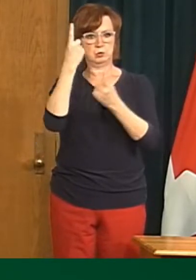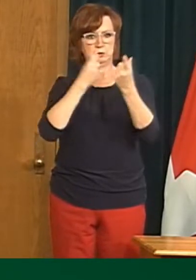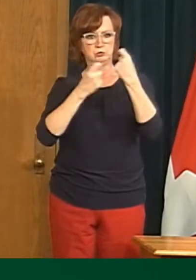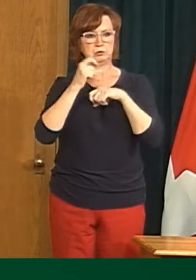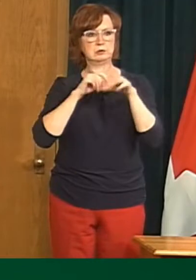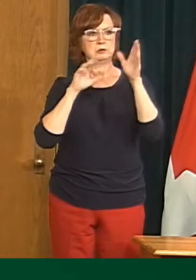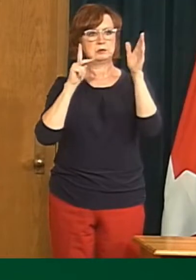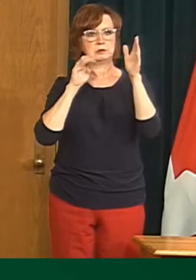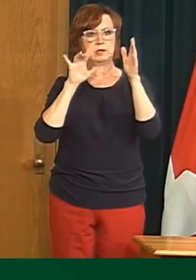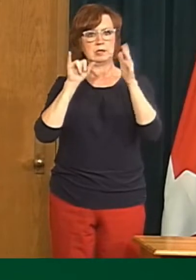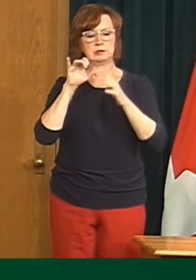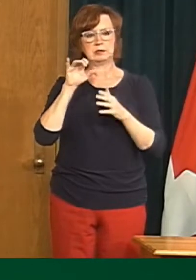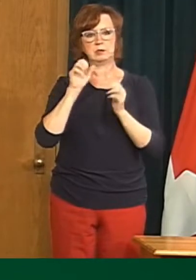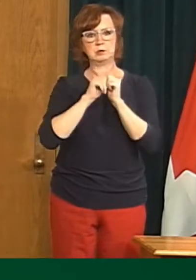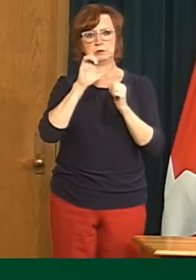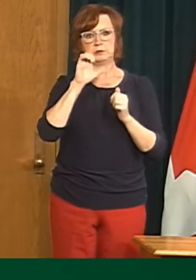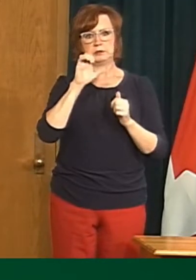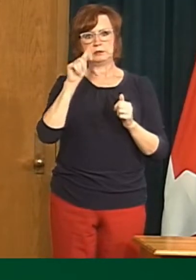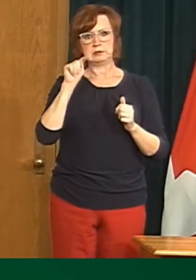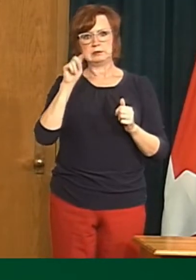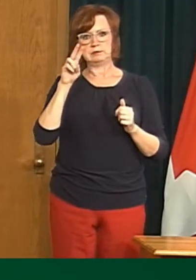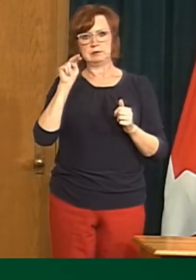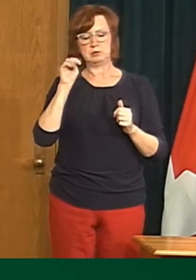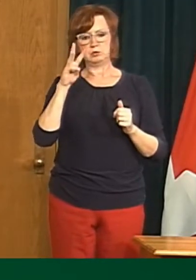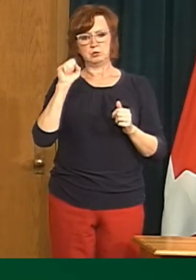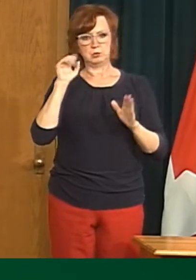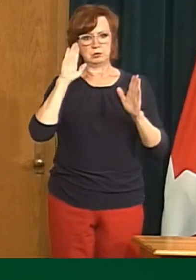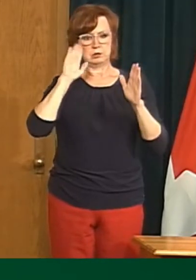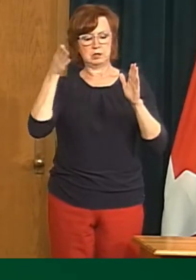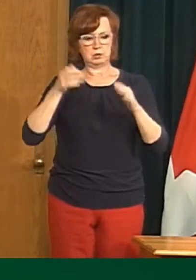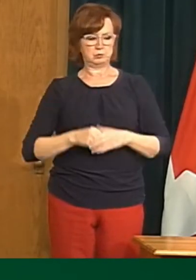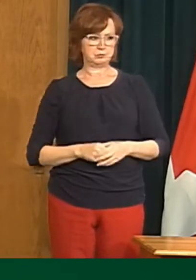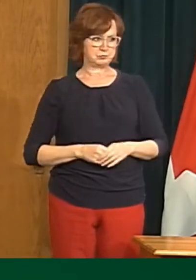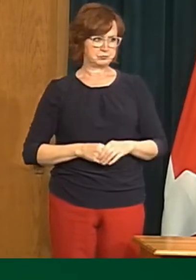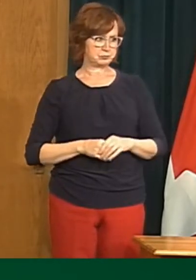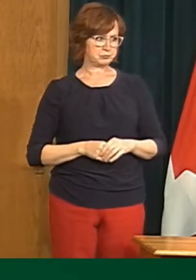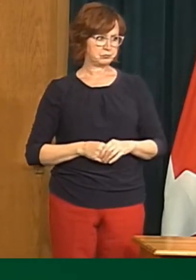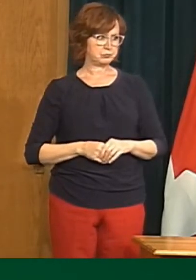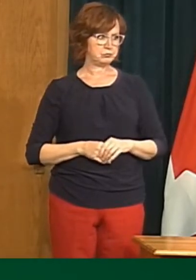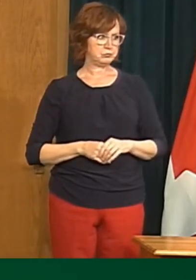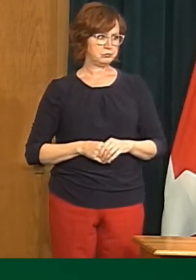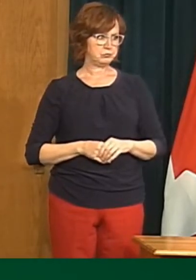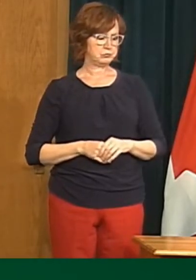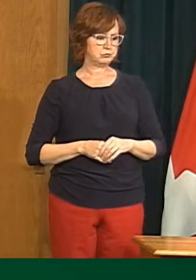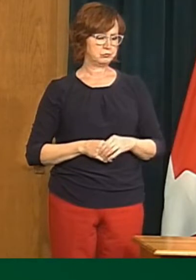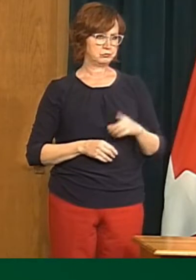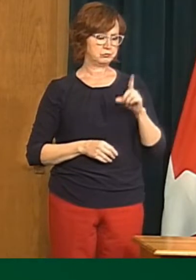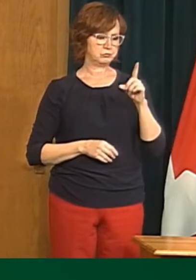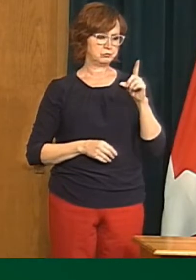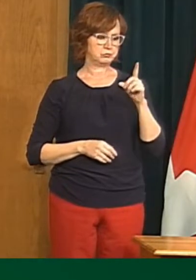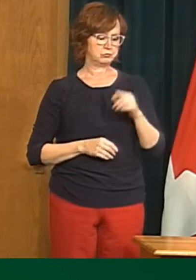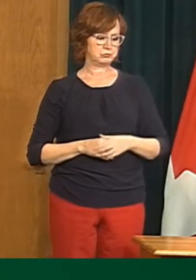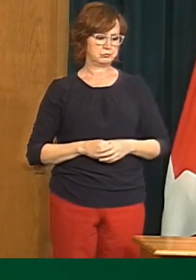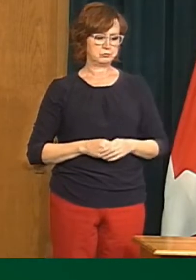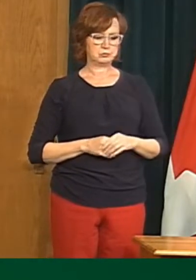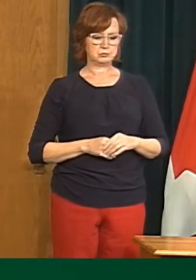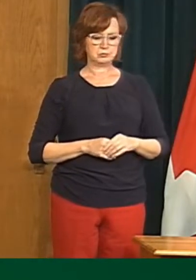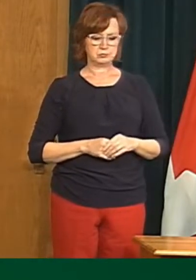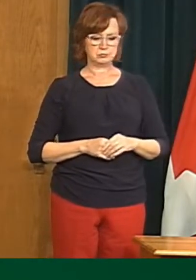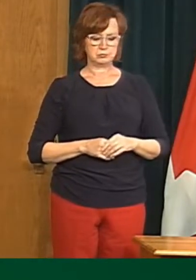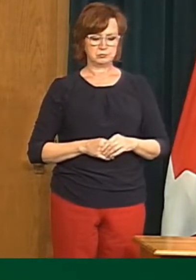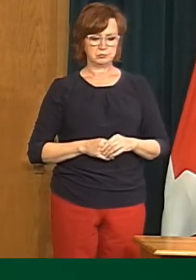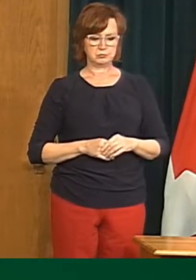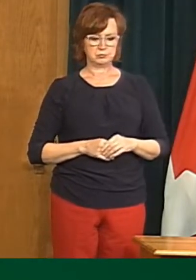CTV. Hey, when could we potentially start to see some limited